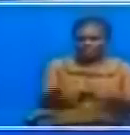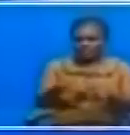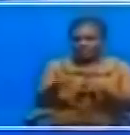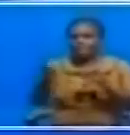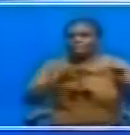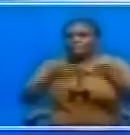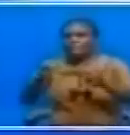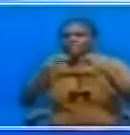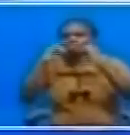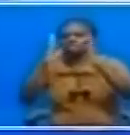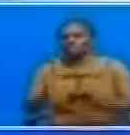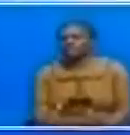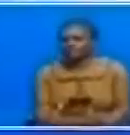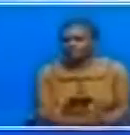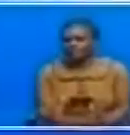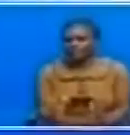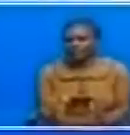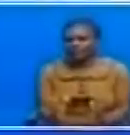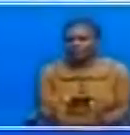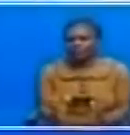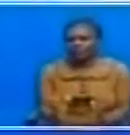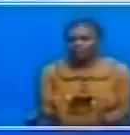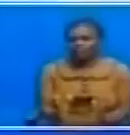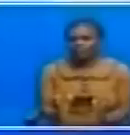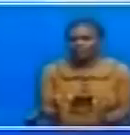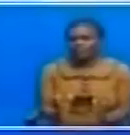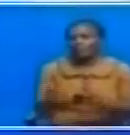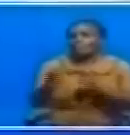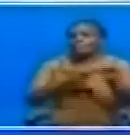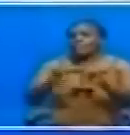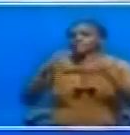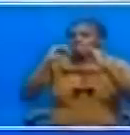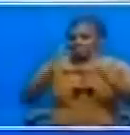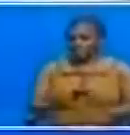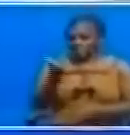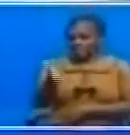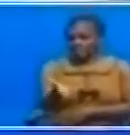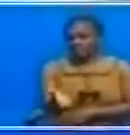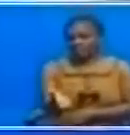manage teachers. In the management of teachers,